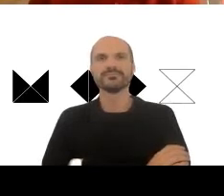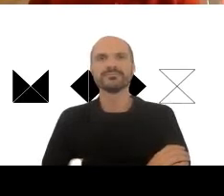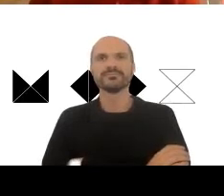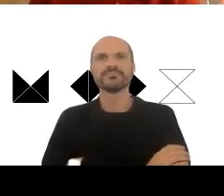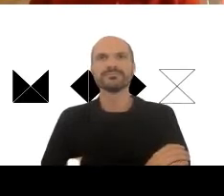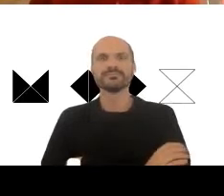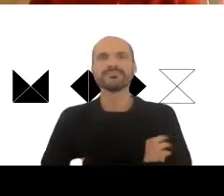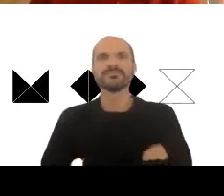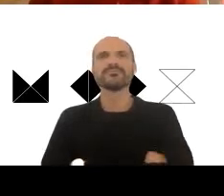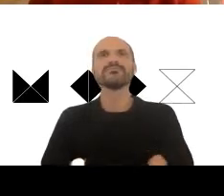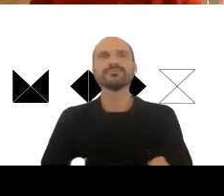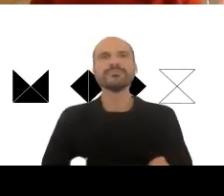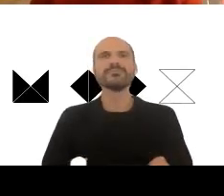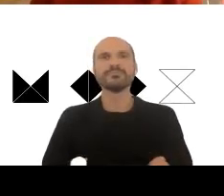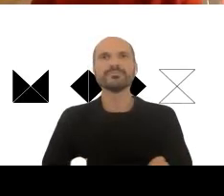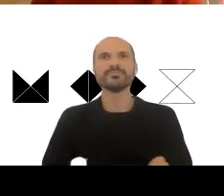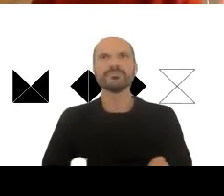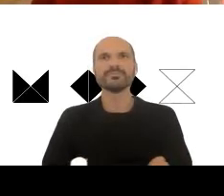mount them on site.